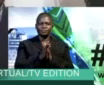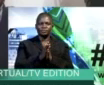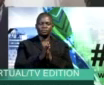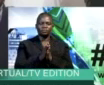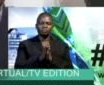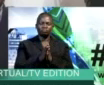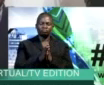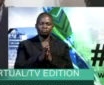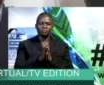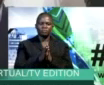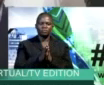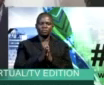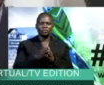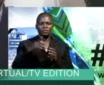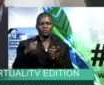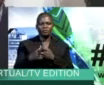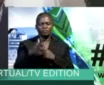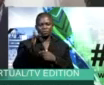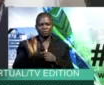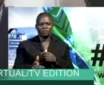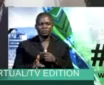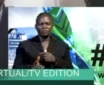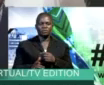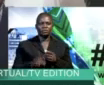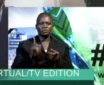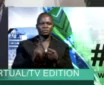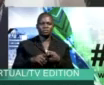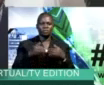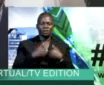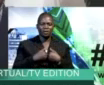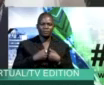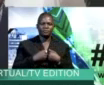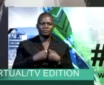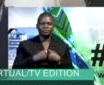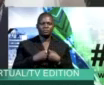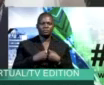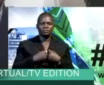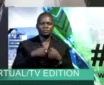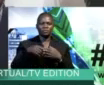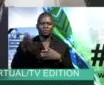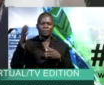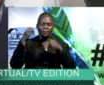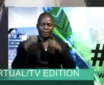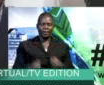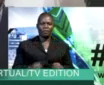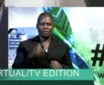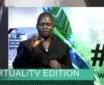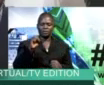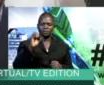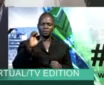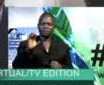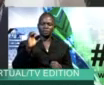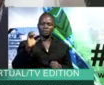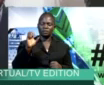equity, first and foremost. And to have equity in the power sector, you need